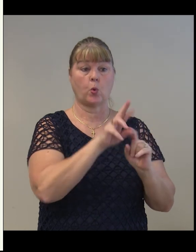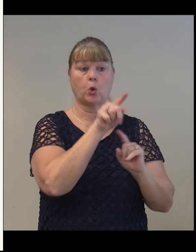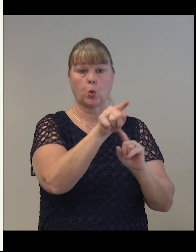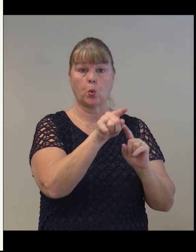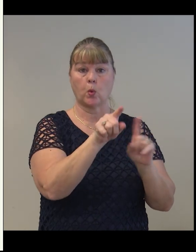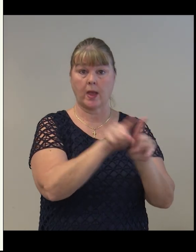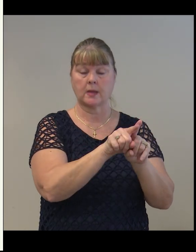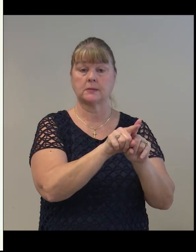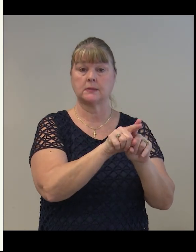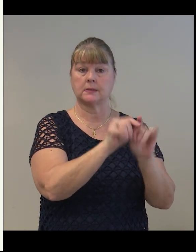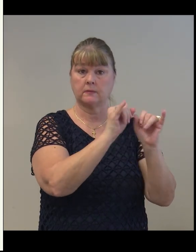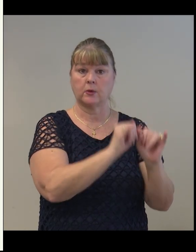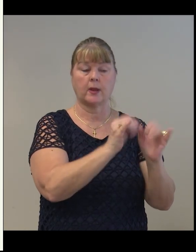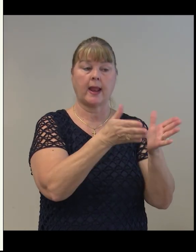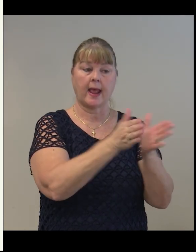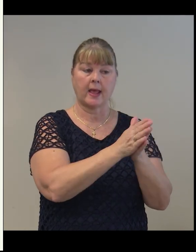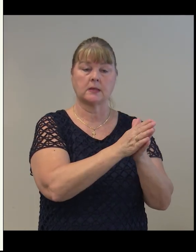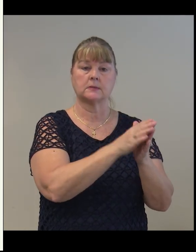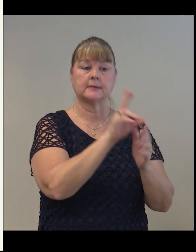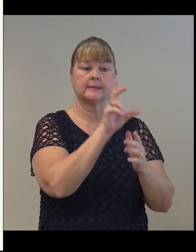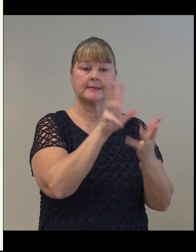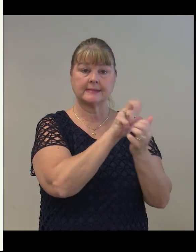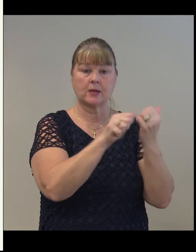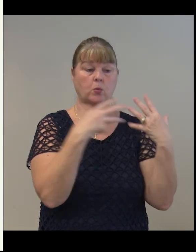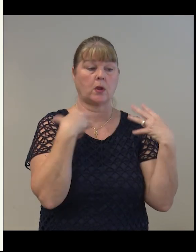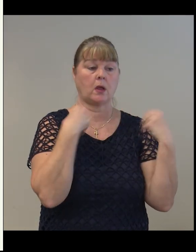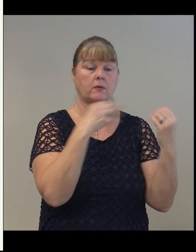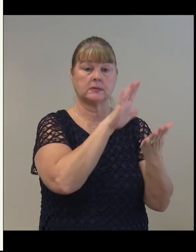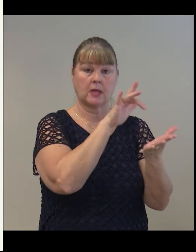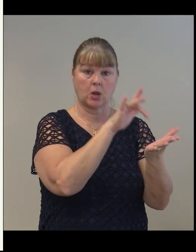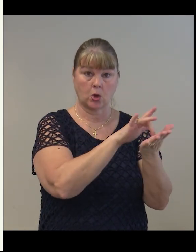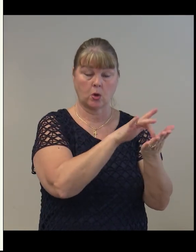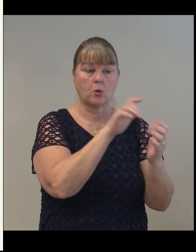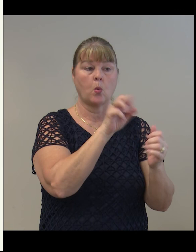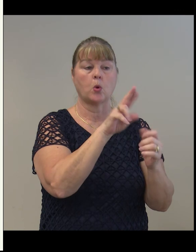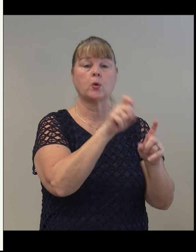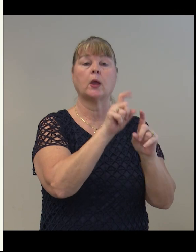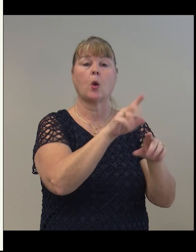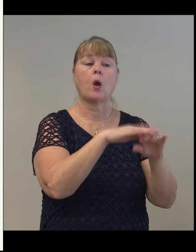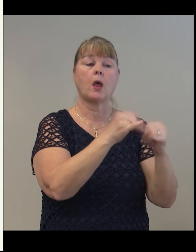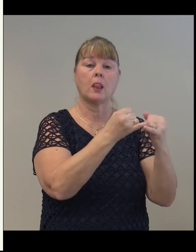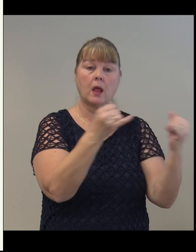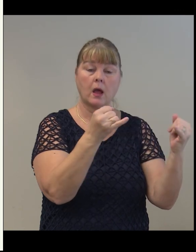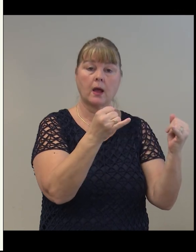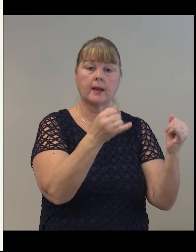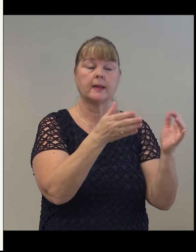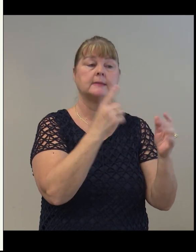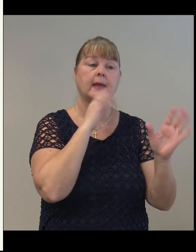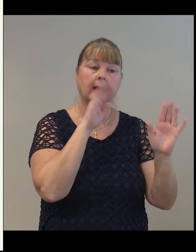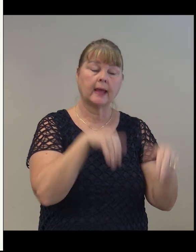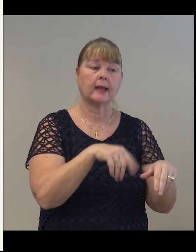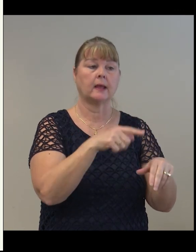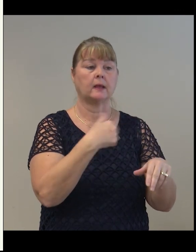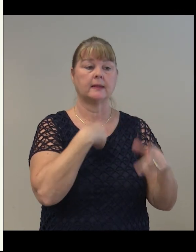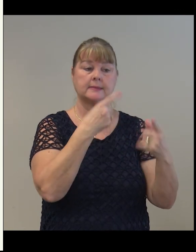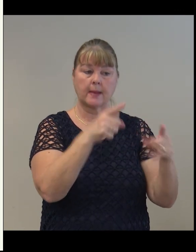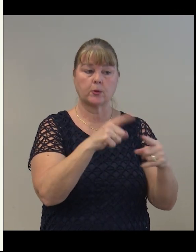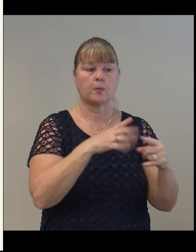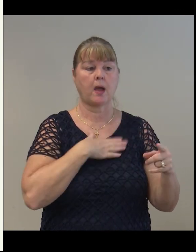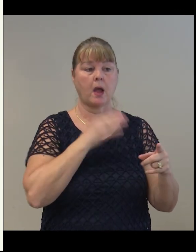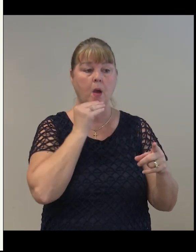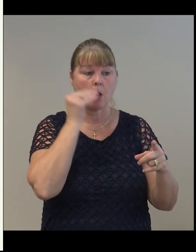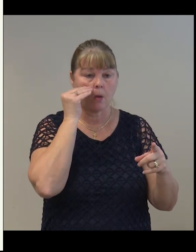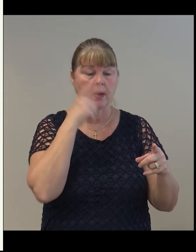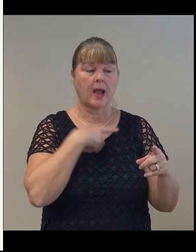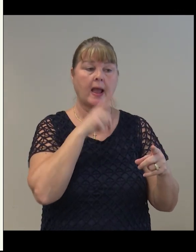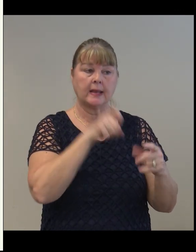individual, or you as an individual, can go to the Disaster Recovery Center, or you can go online and say, hey, this